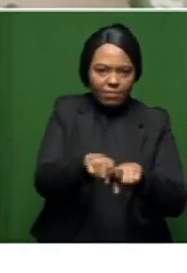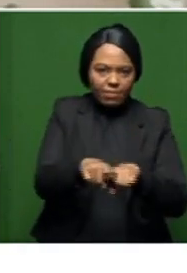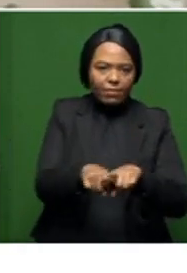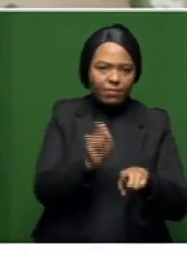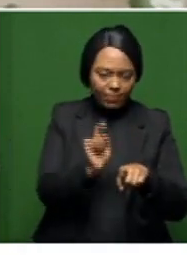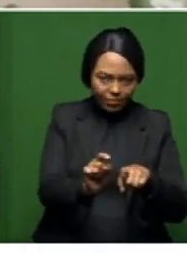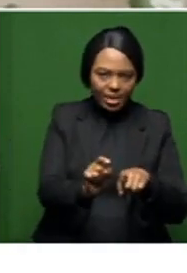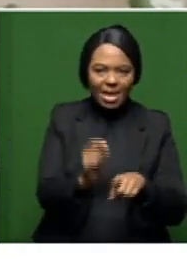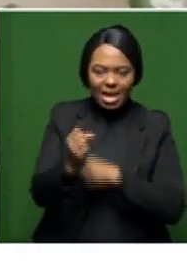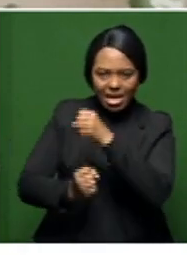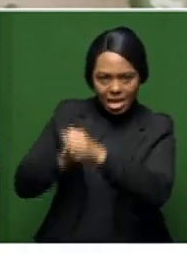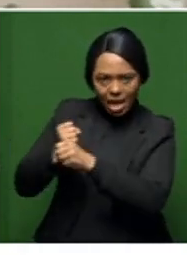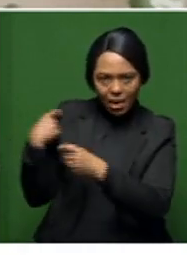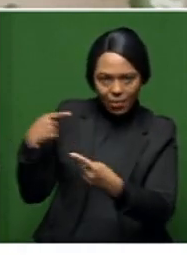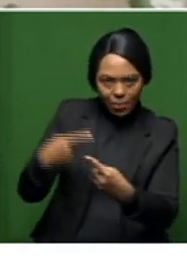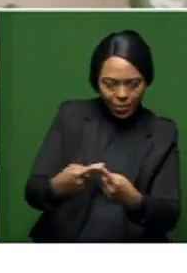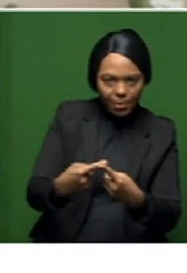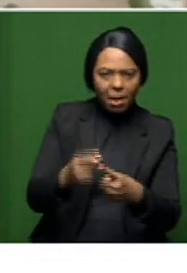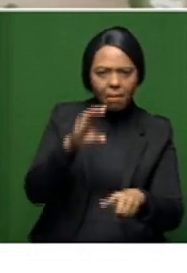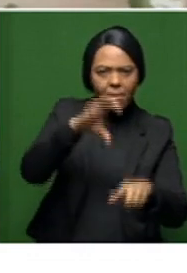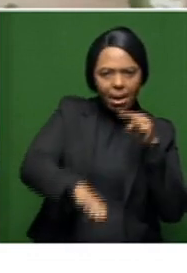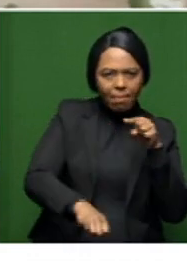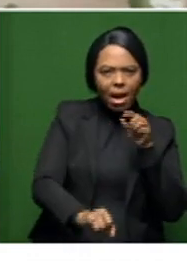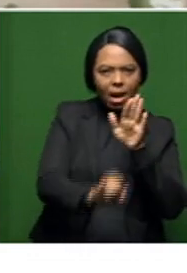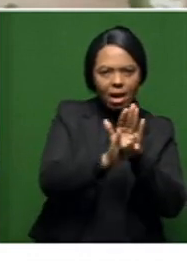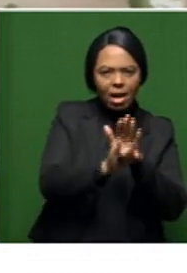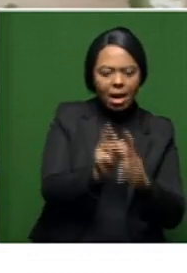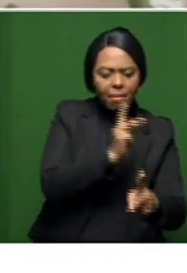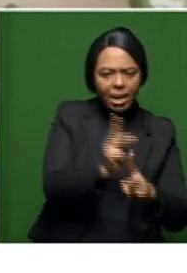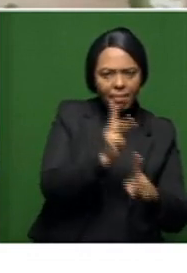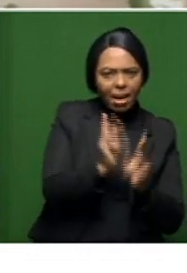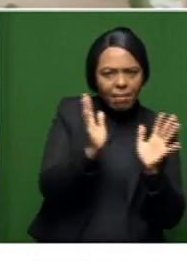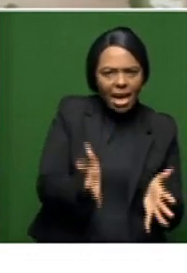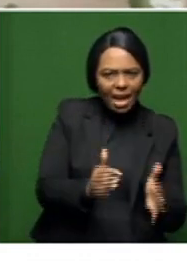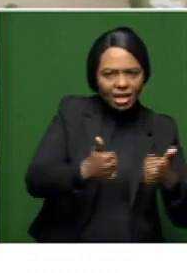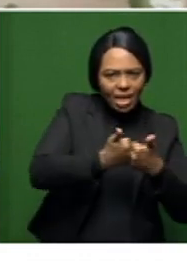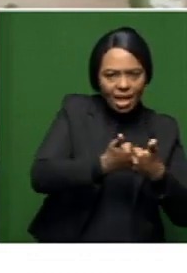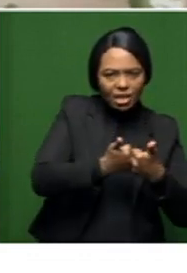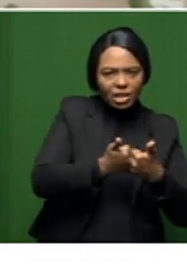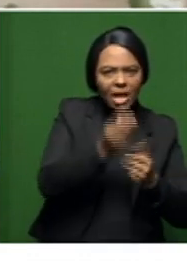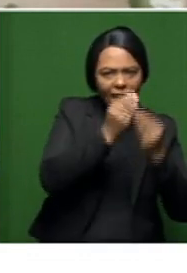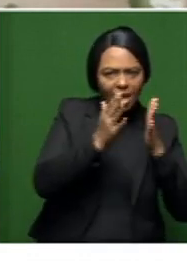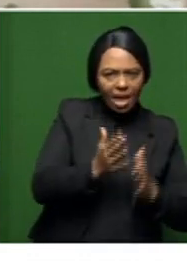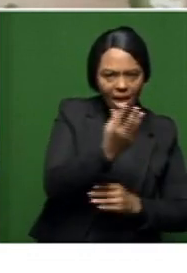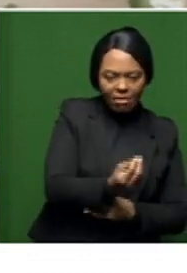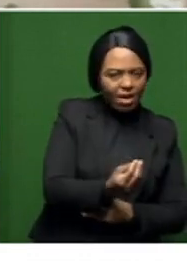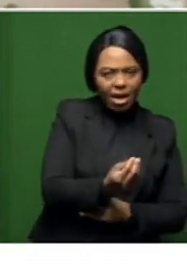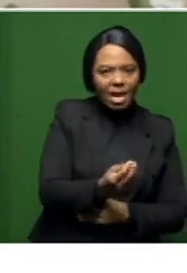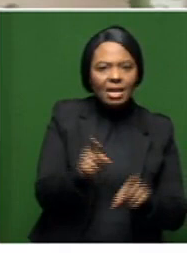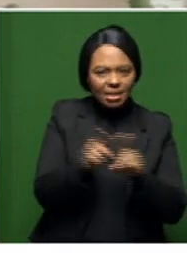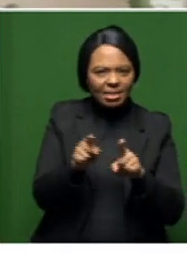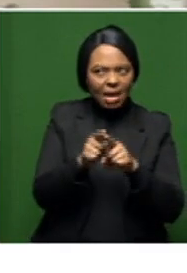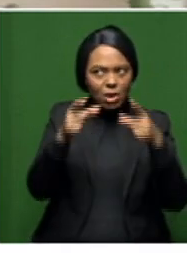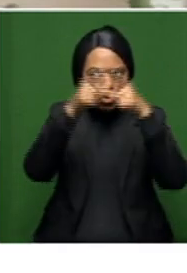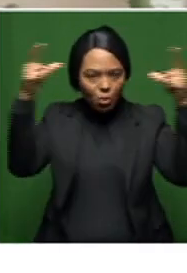that over these years, we started to notice that preparation wasn't the only challenge that these learners were facing, but also the huge challenge